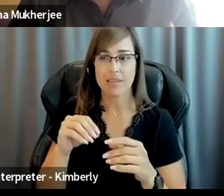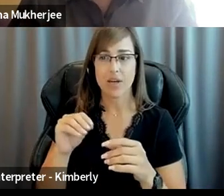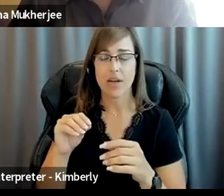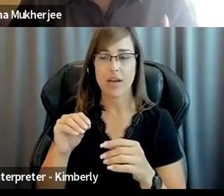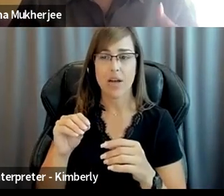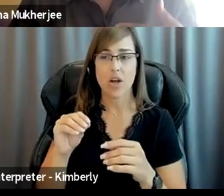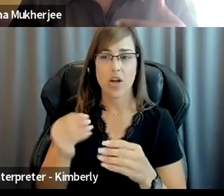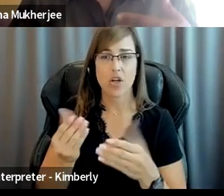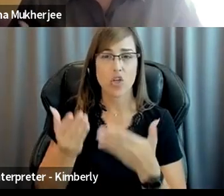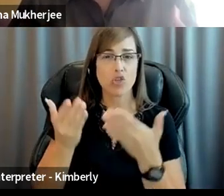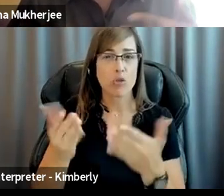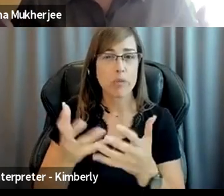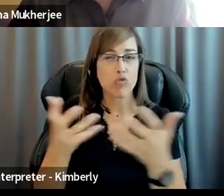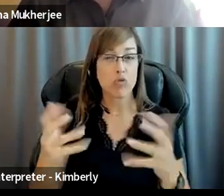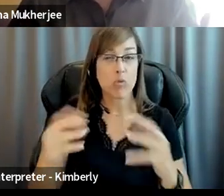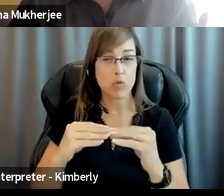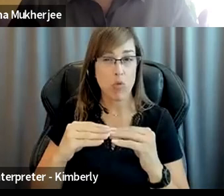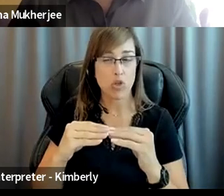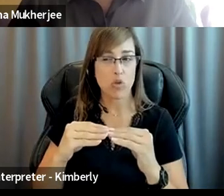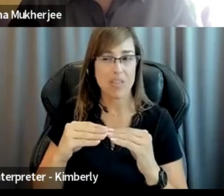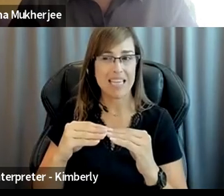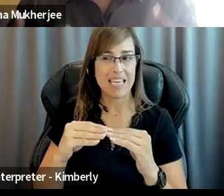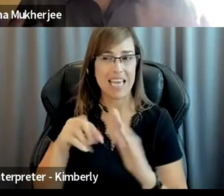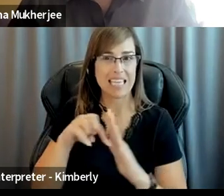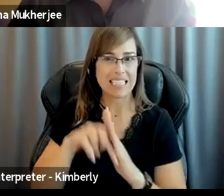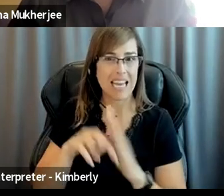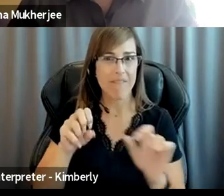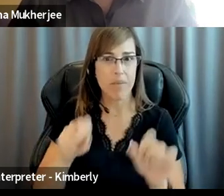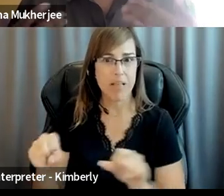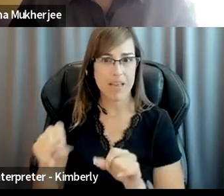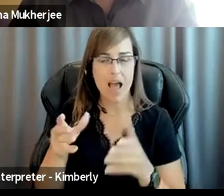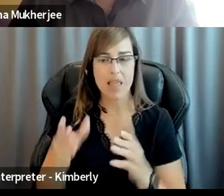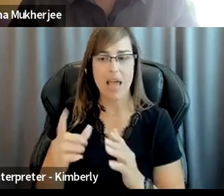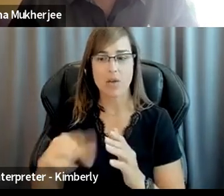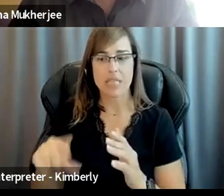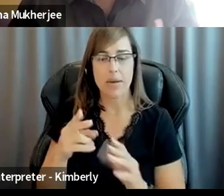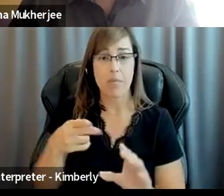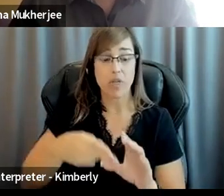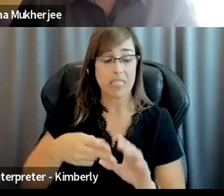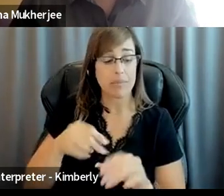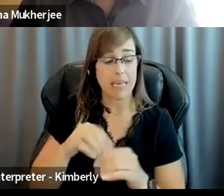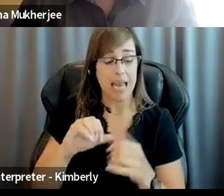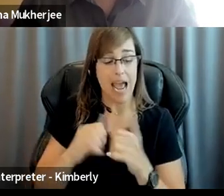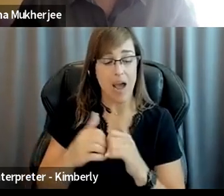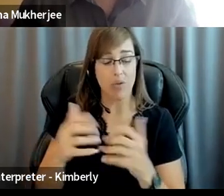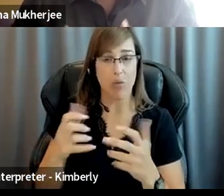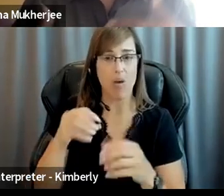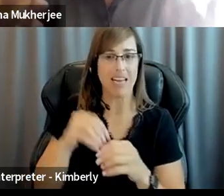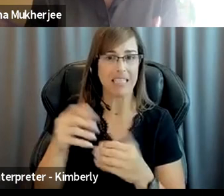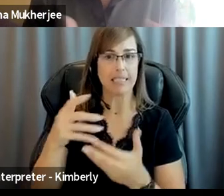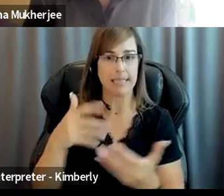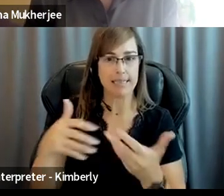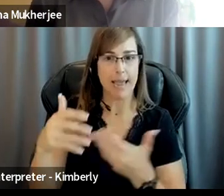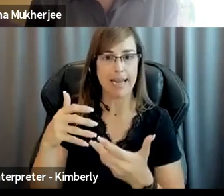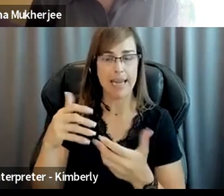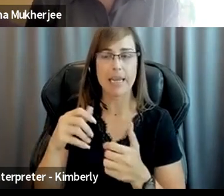so much more to the extent of ability that is that allows them to participate in the way that they want to in society. And I think kind